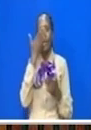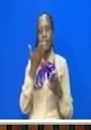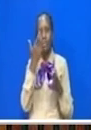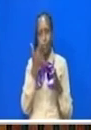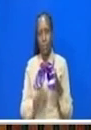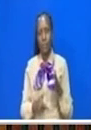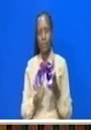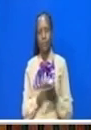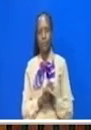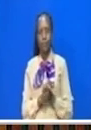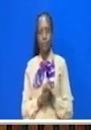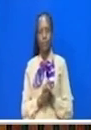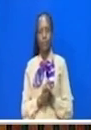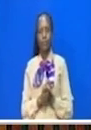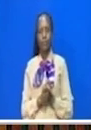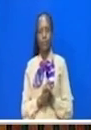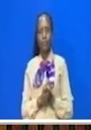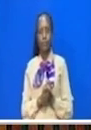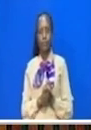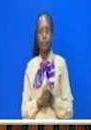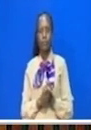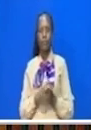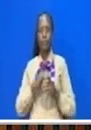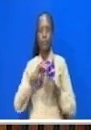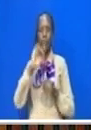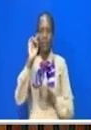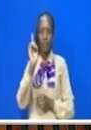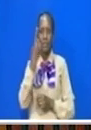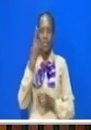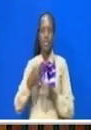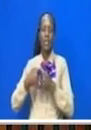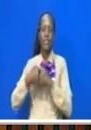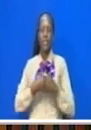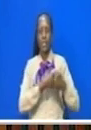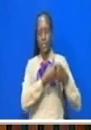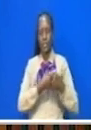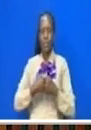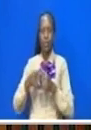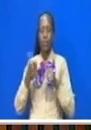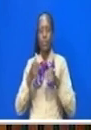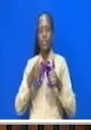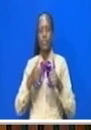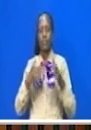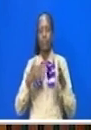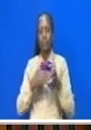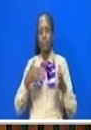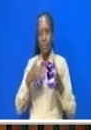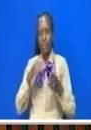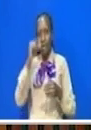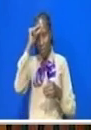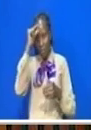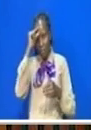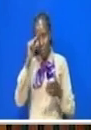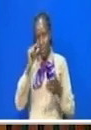The first challenge that hinder government effort to